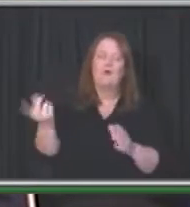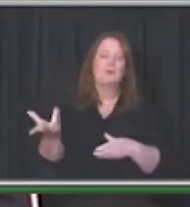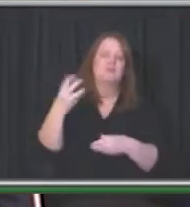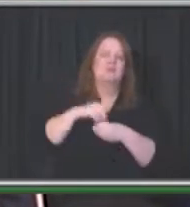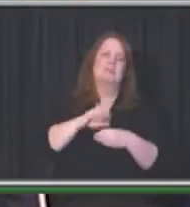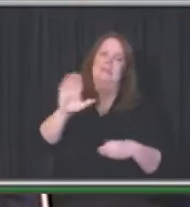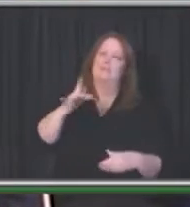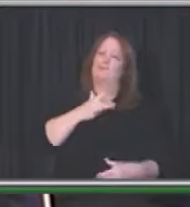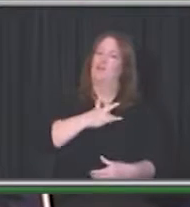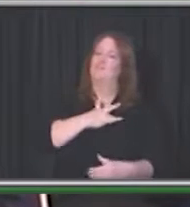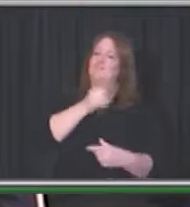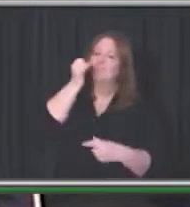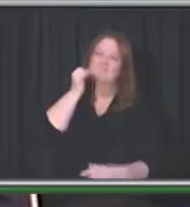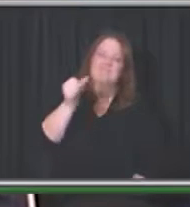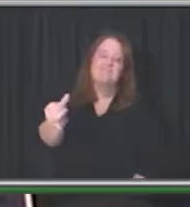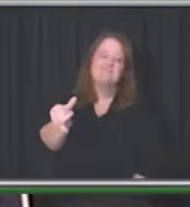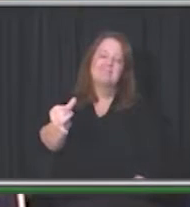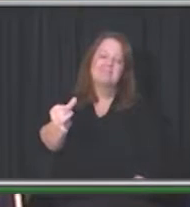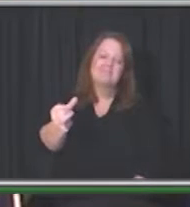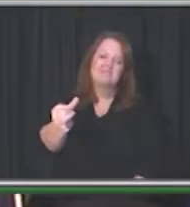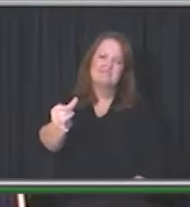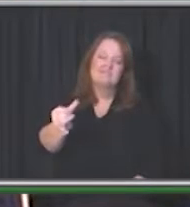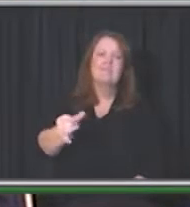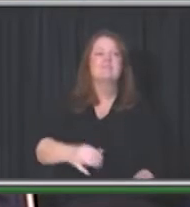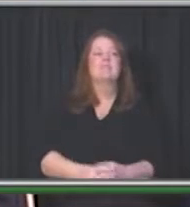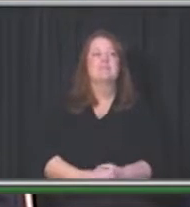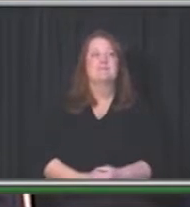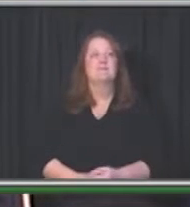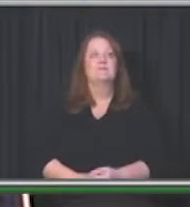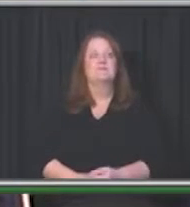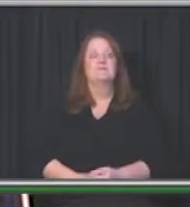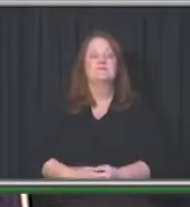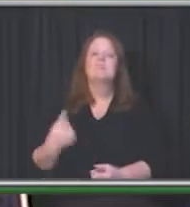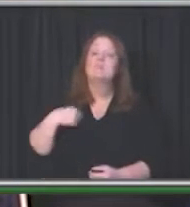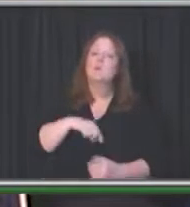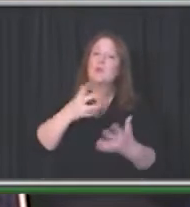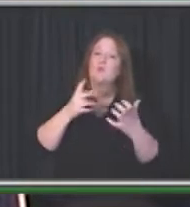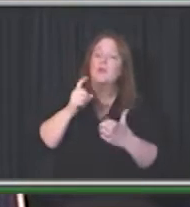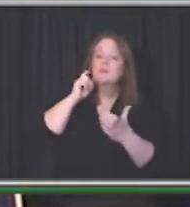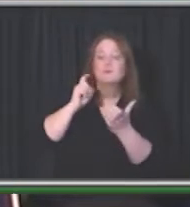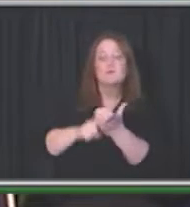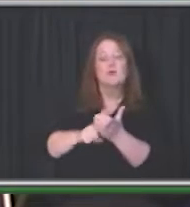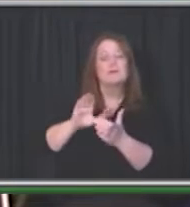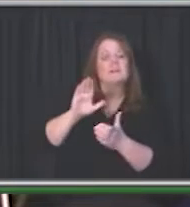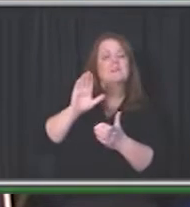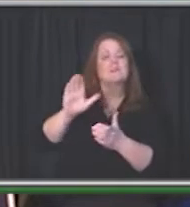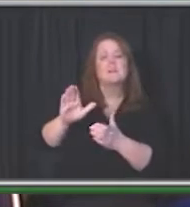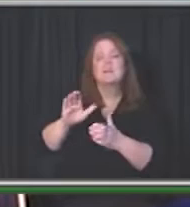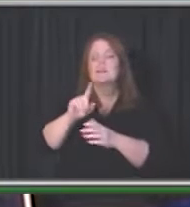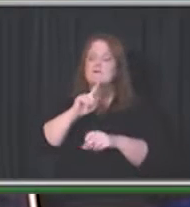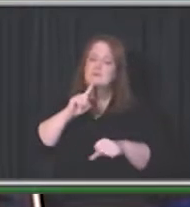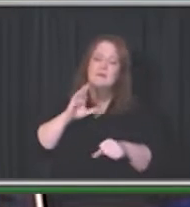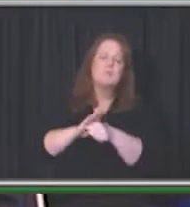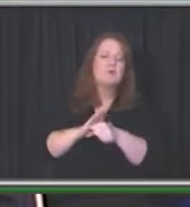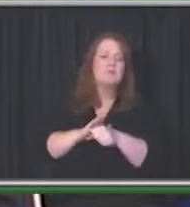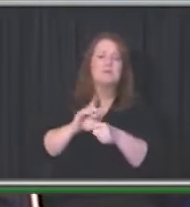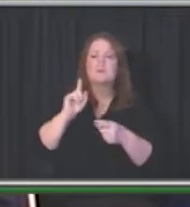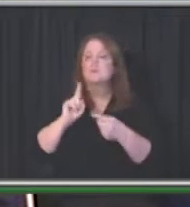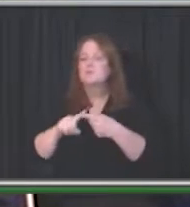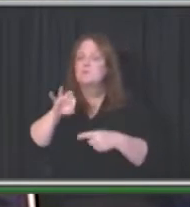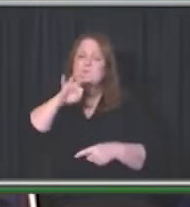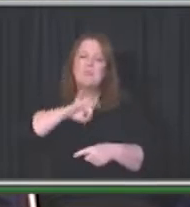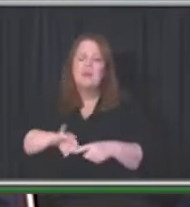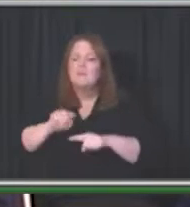heart. In recognition of his commitment to causes that benefit this